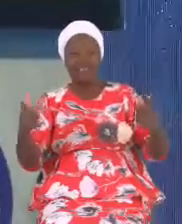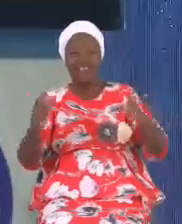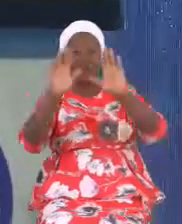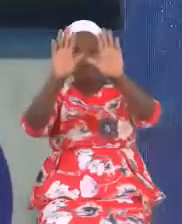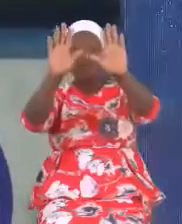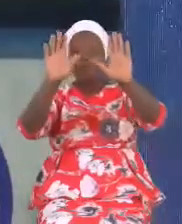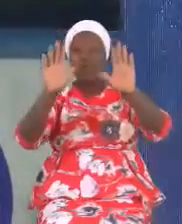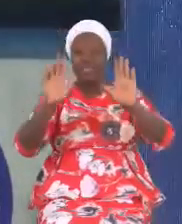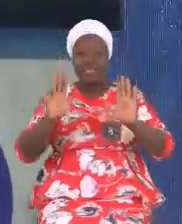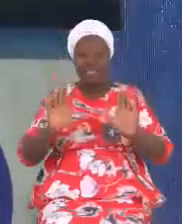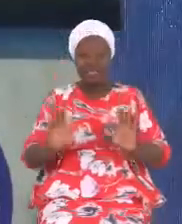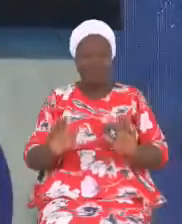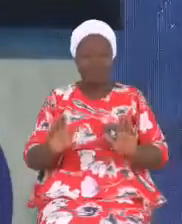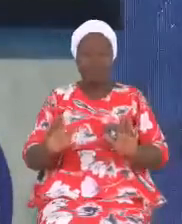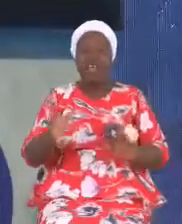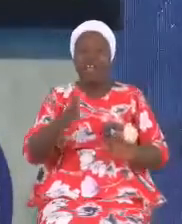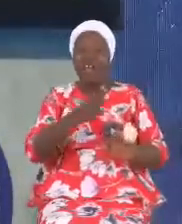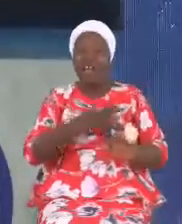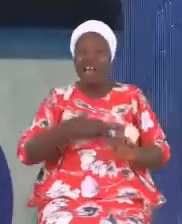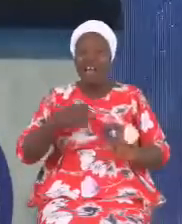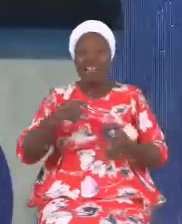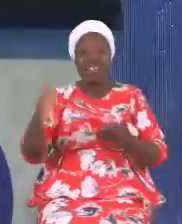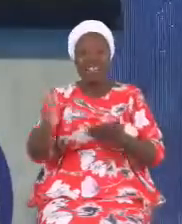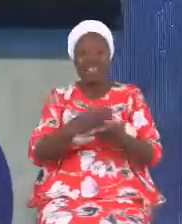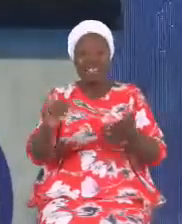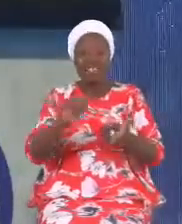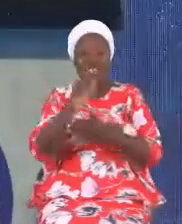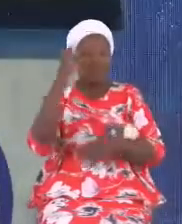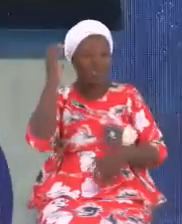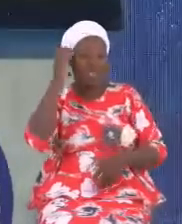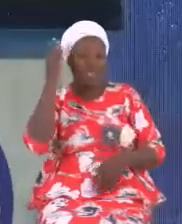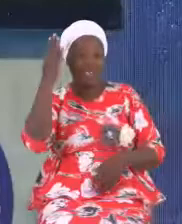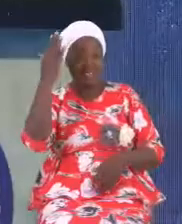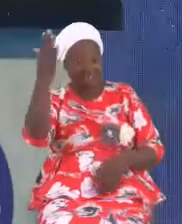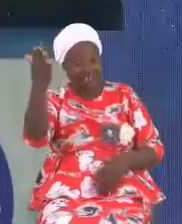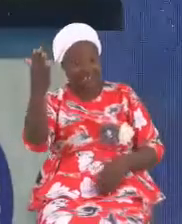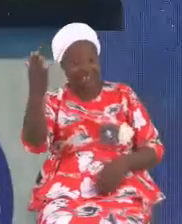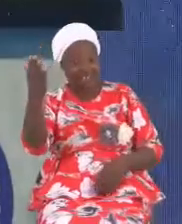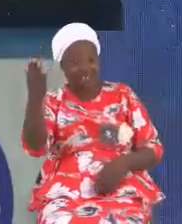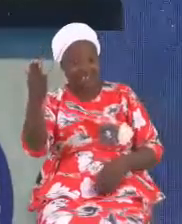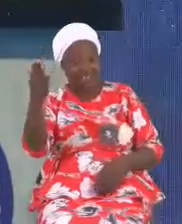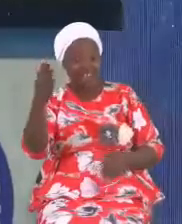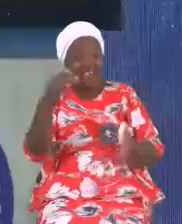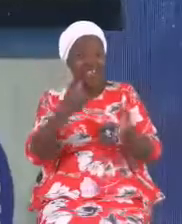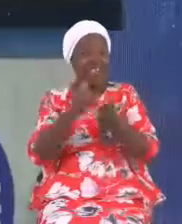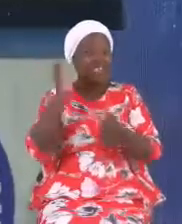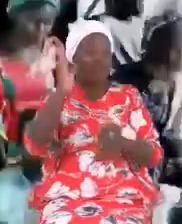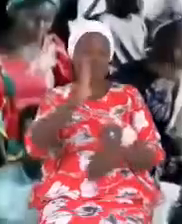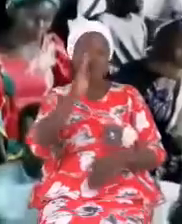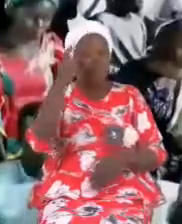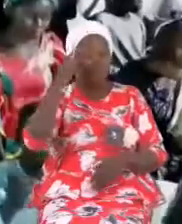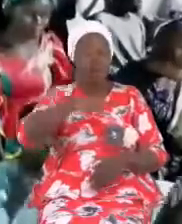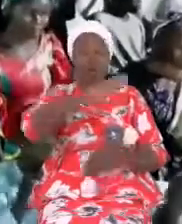marvelous. And the singing you will hear there, it will be for all eternity.